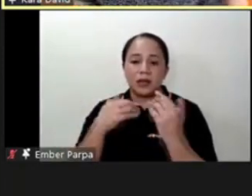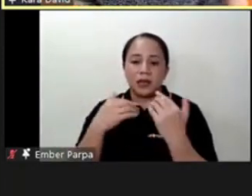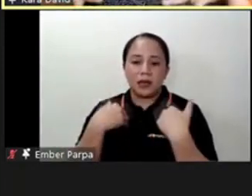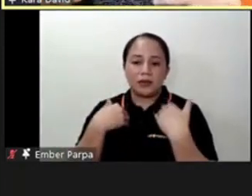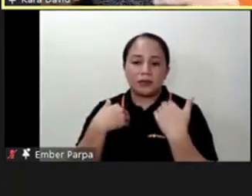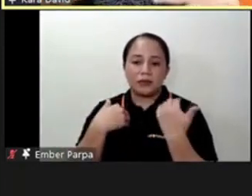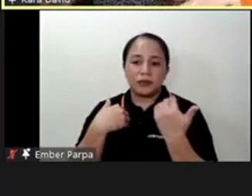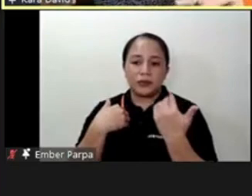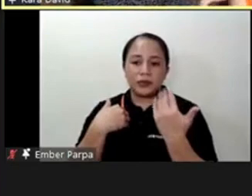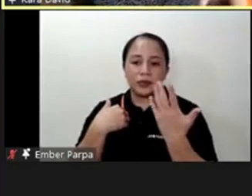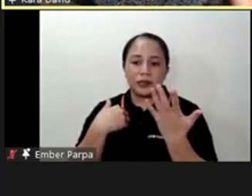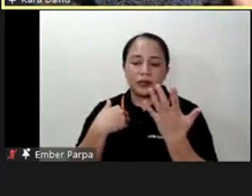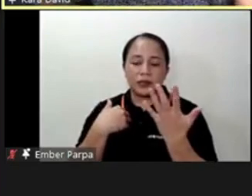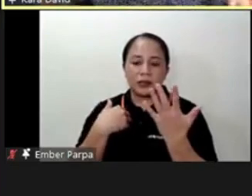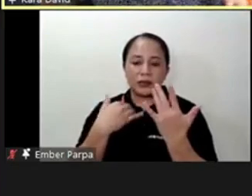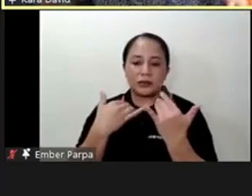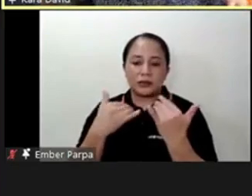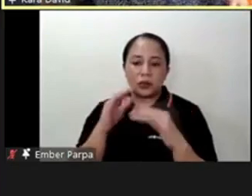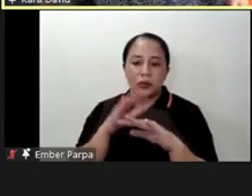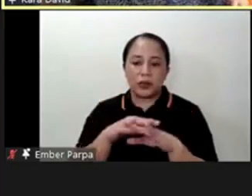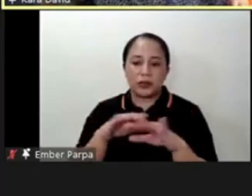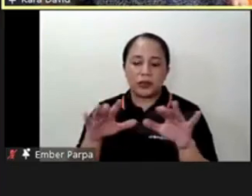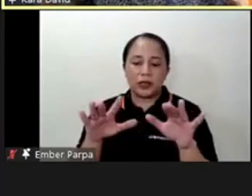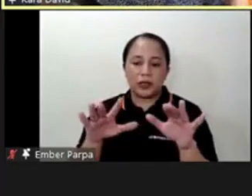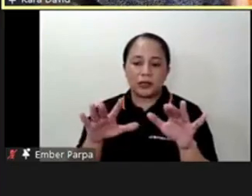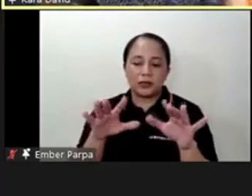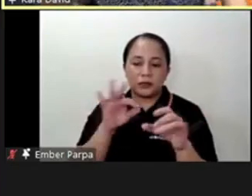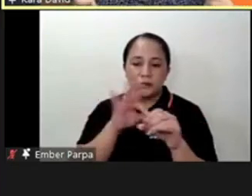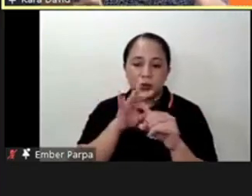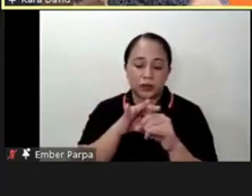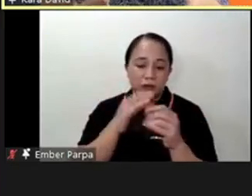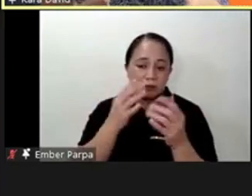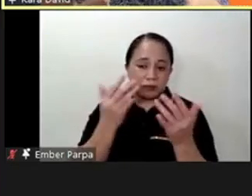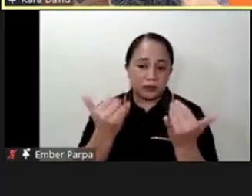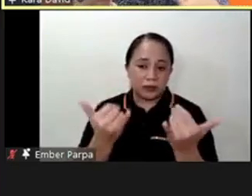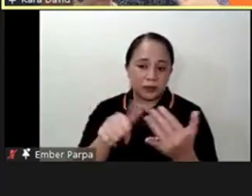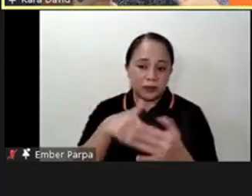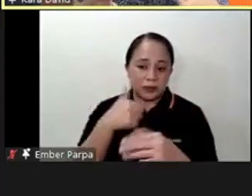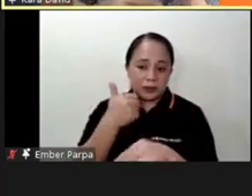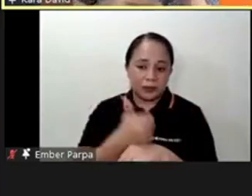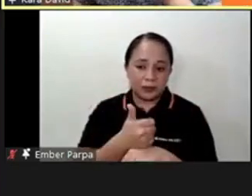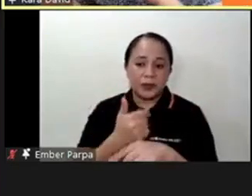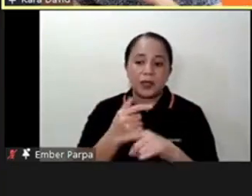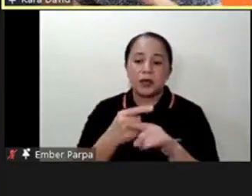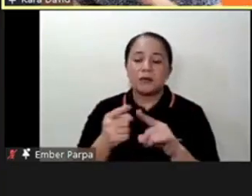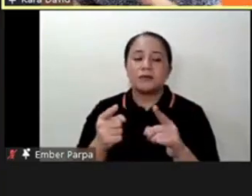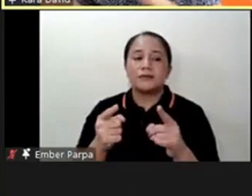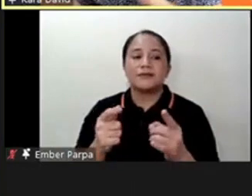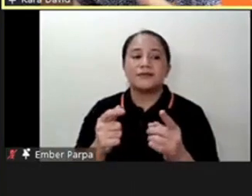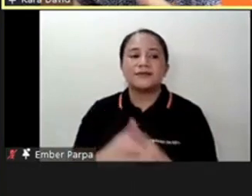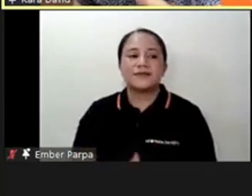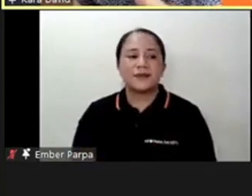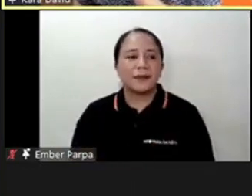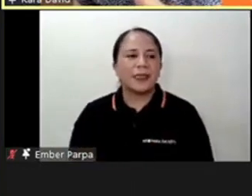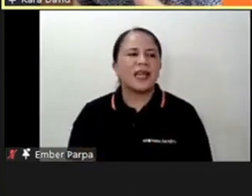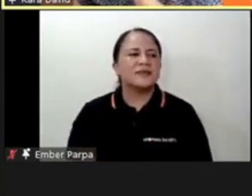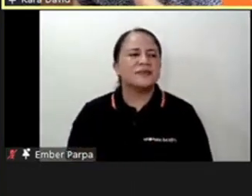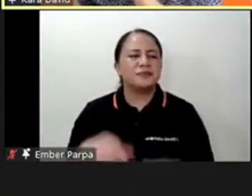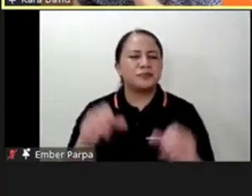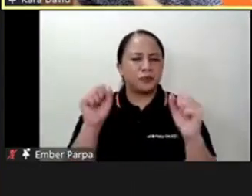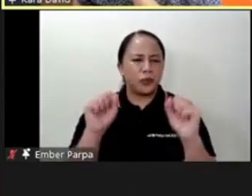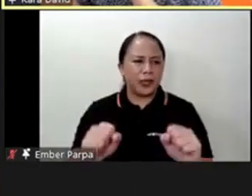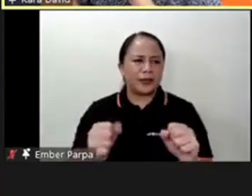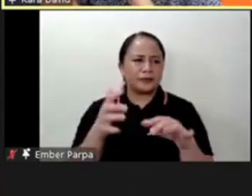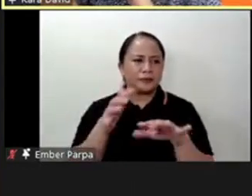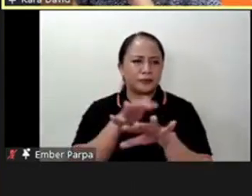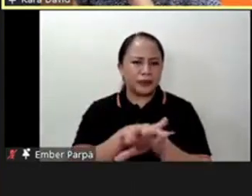namin pinapatay yung aming online infrastructure that we have put in place. So pwedeng mag-blended